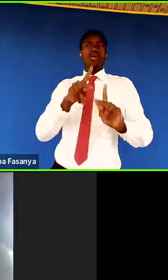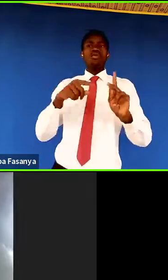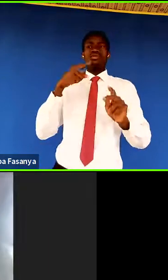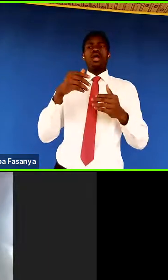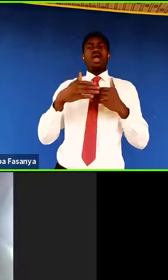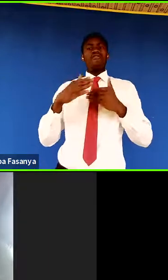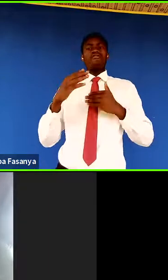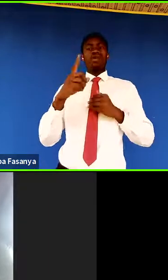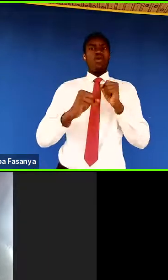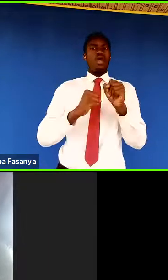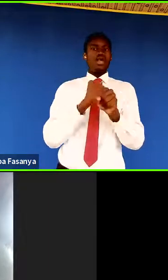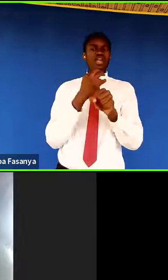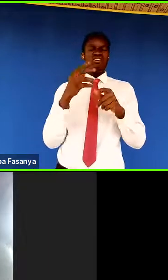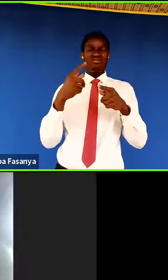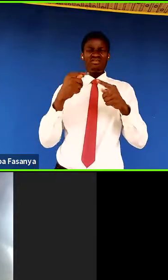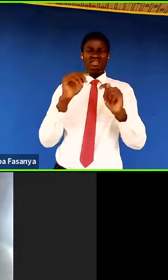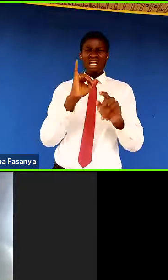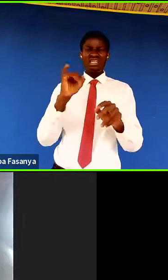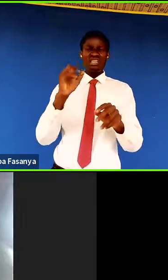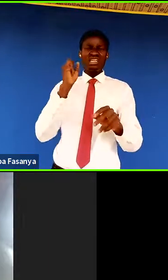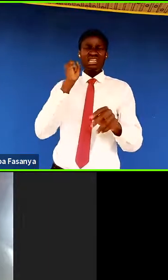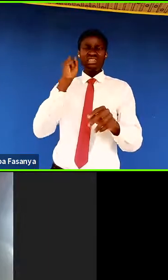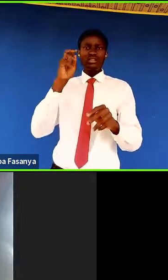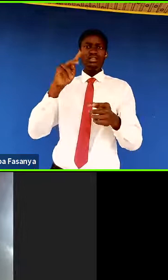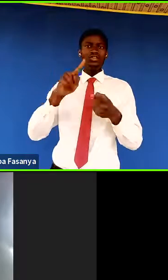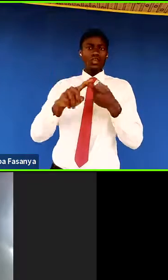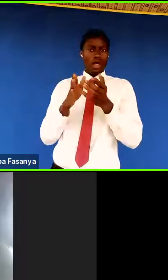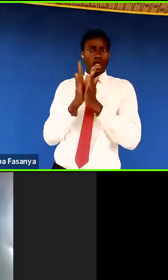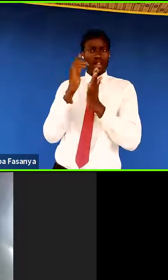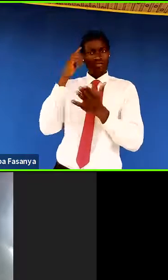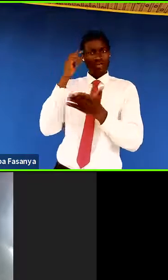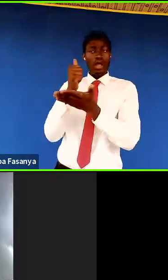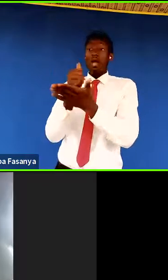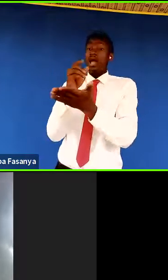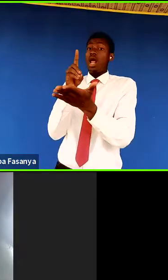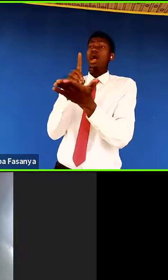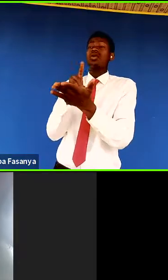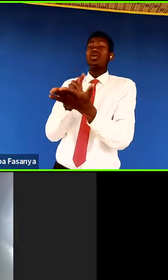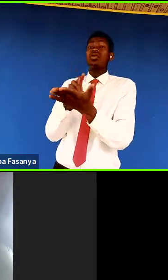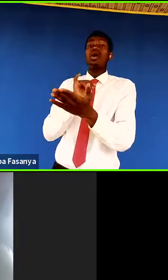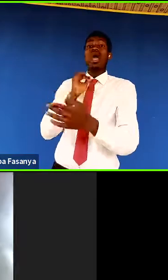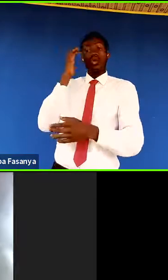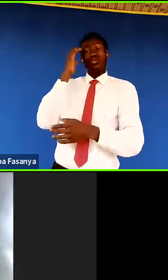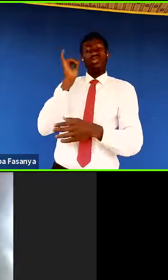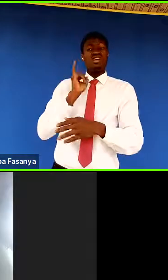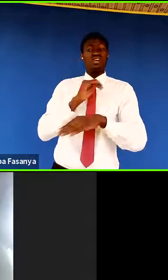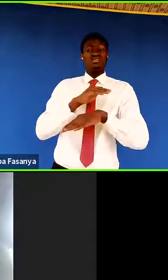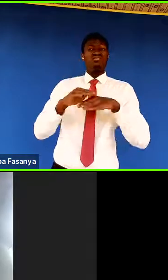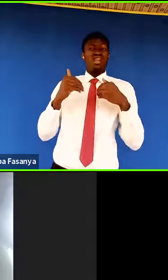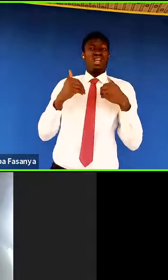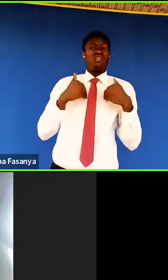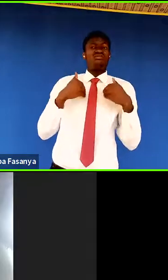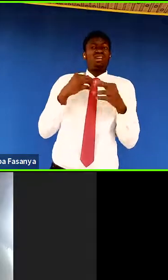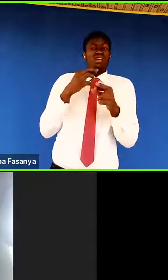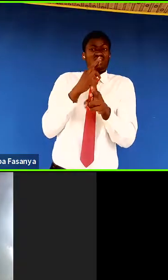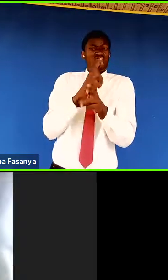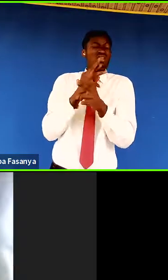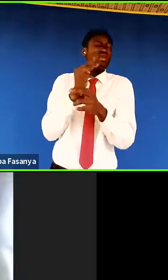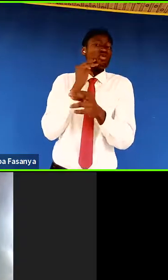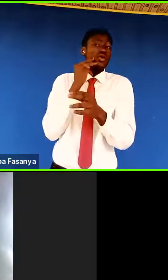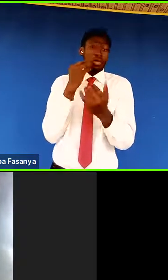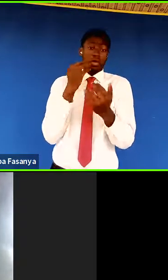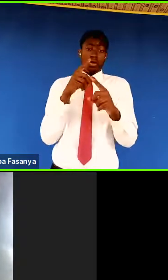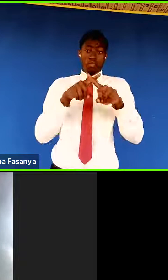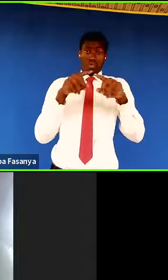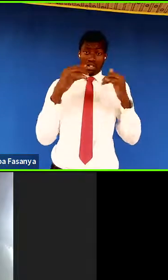seek help to say, okay, doctor, you see, I know that I don't have regular periods. Okay, now I'm married. I can sense that because